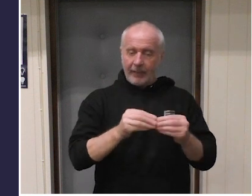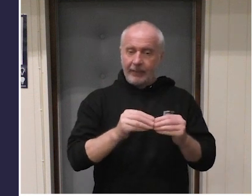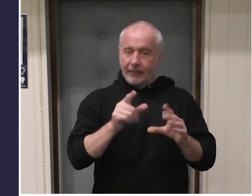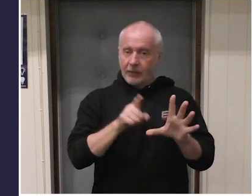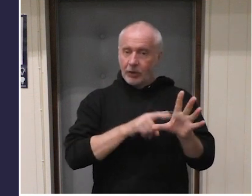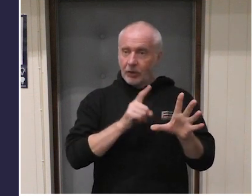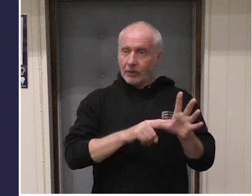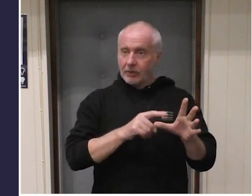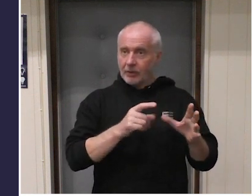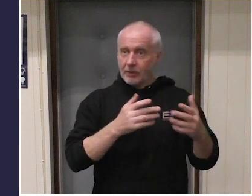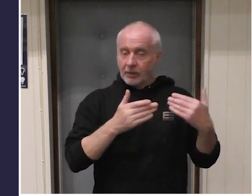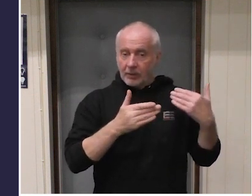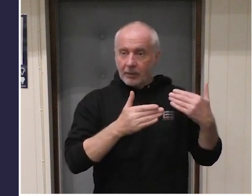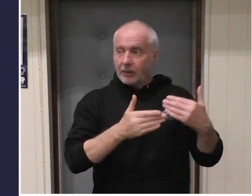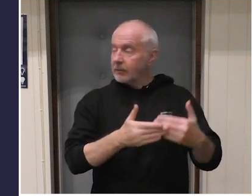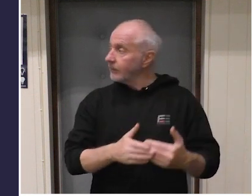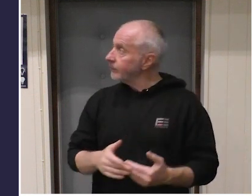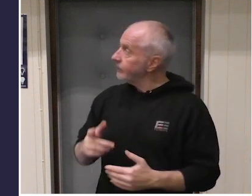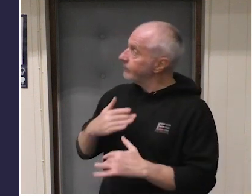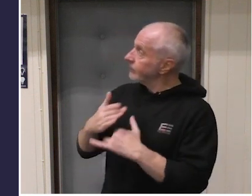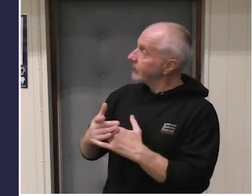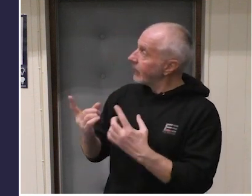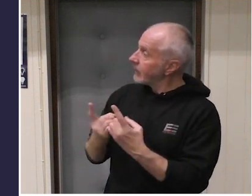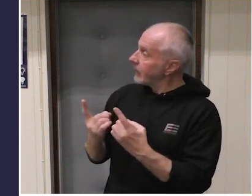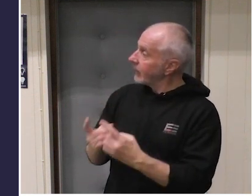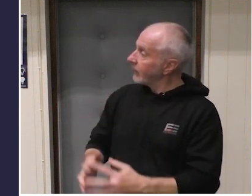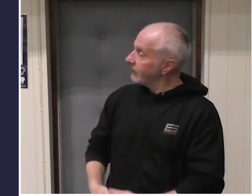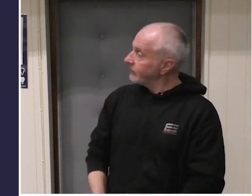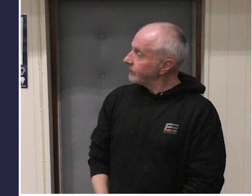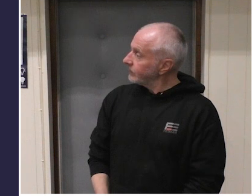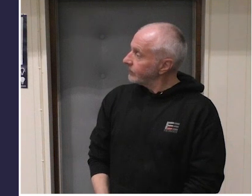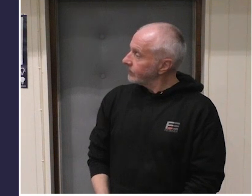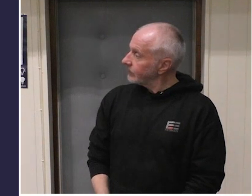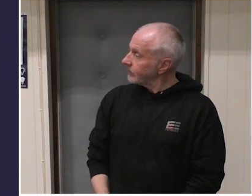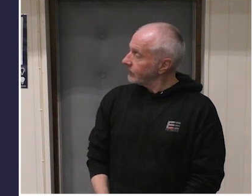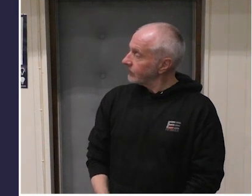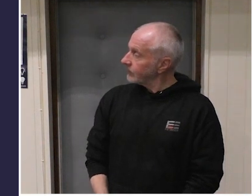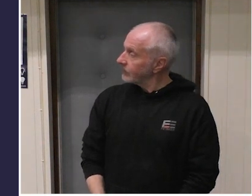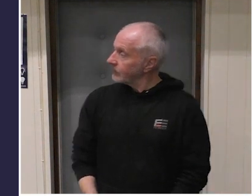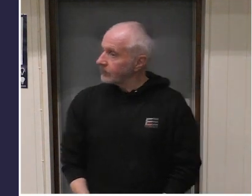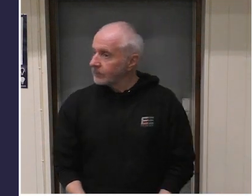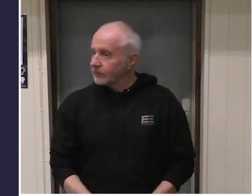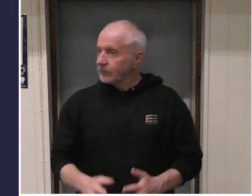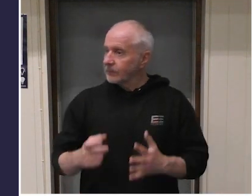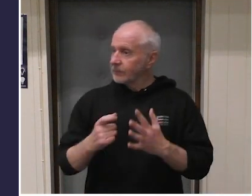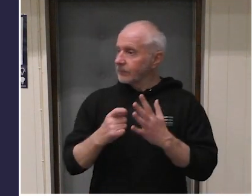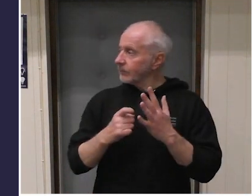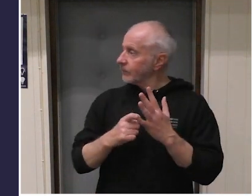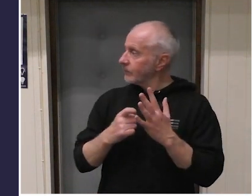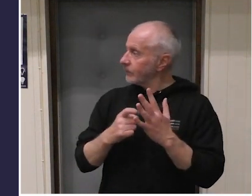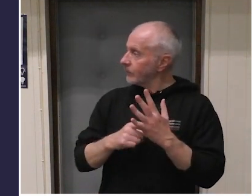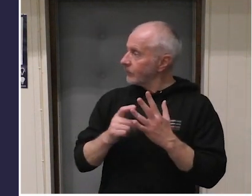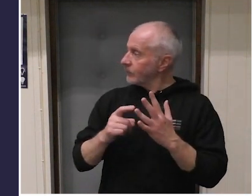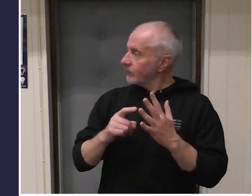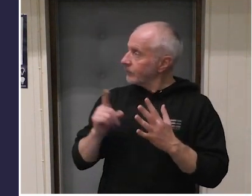And so the final thing I have, so everyone knows what a Rube Goldberg machine is. So the way I